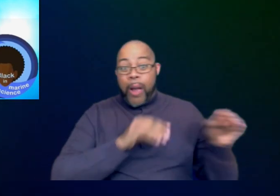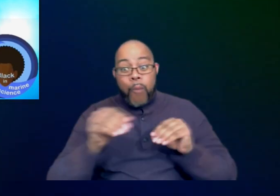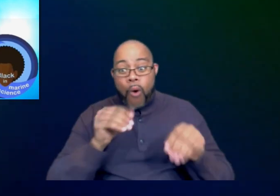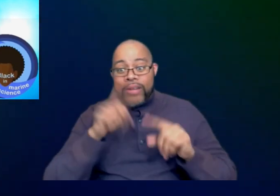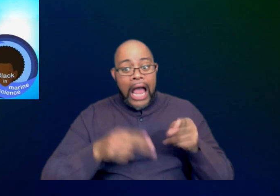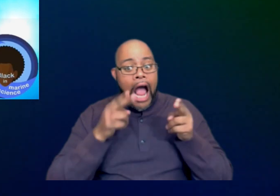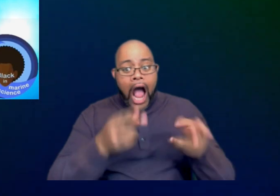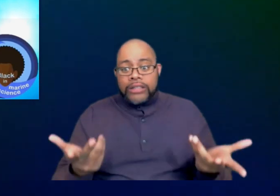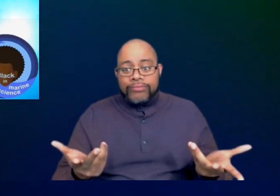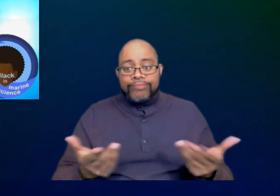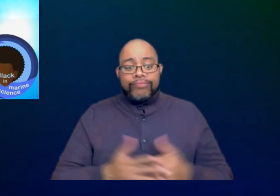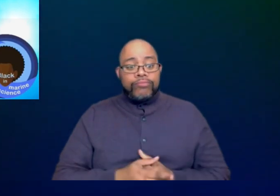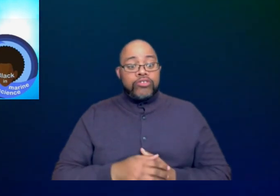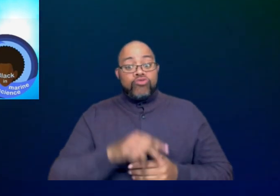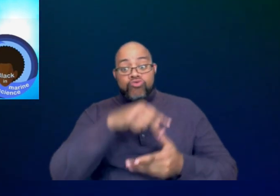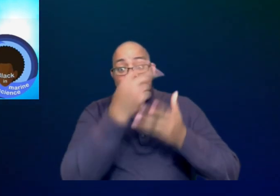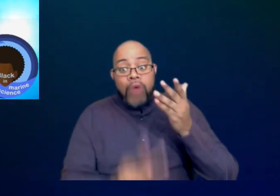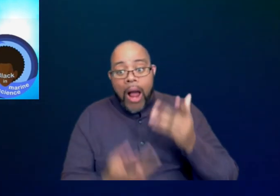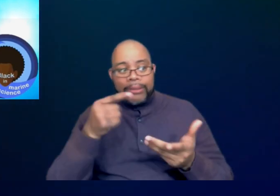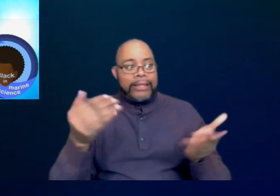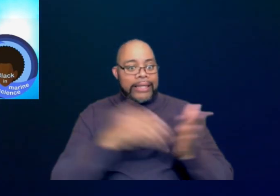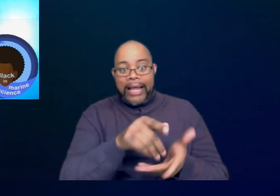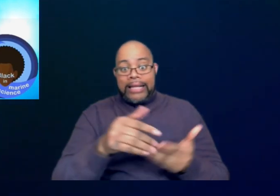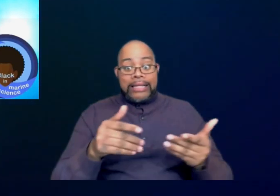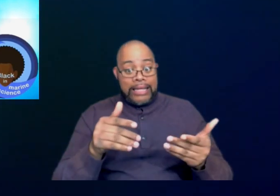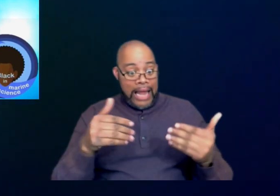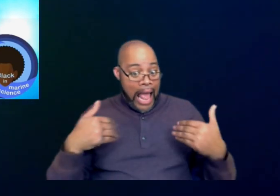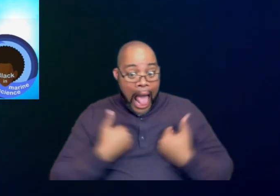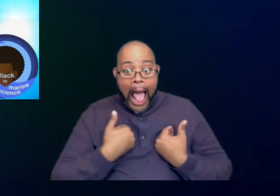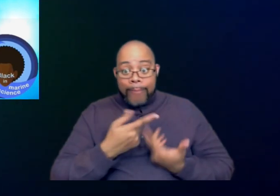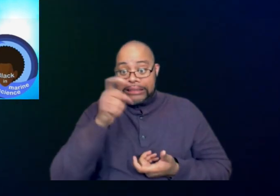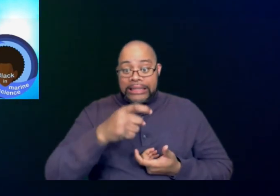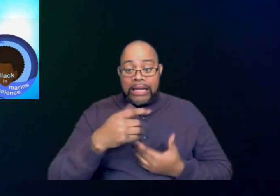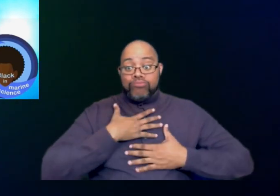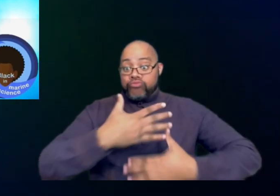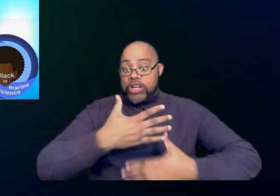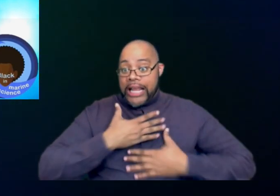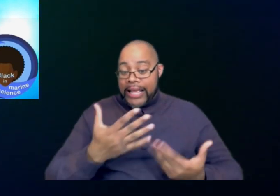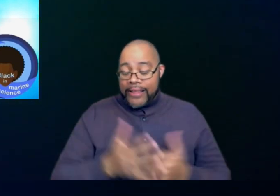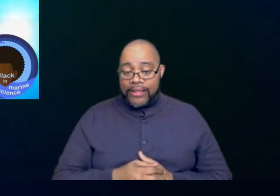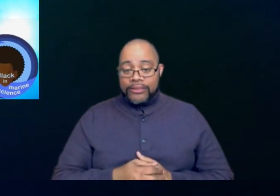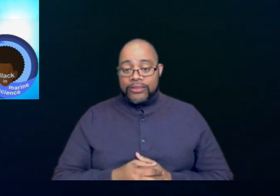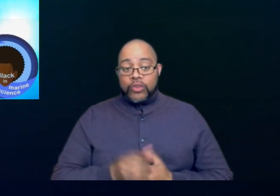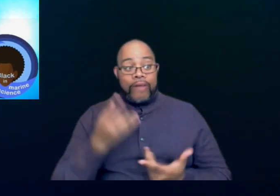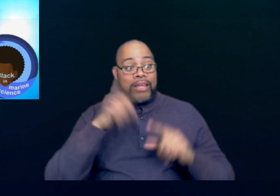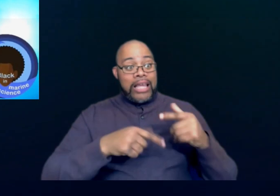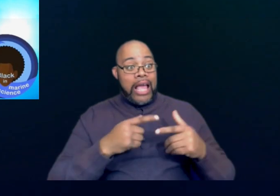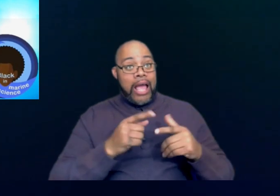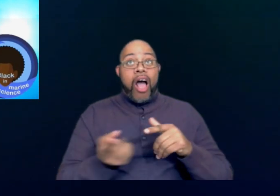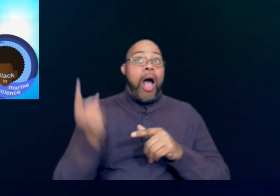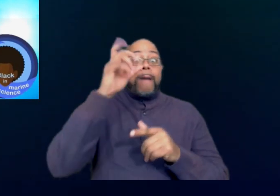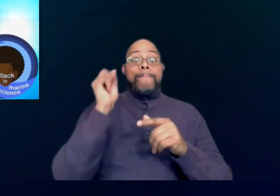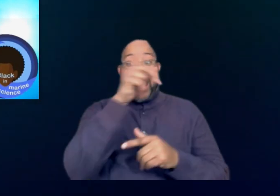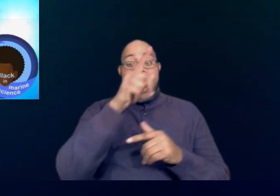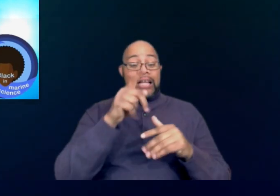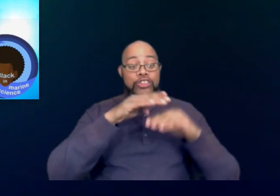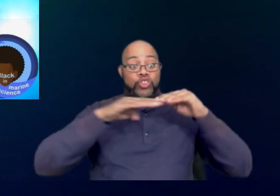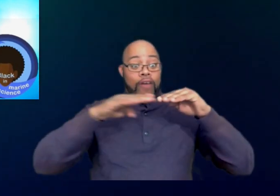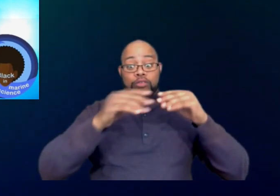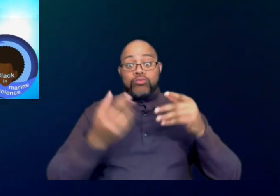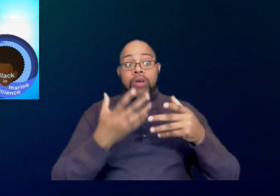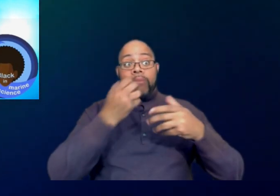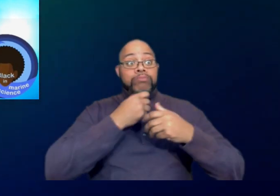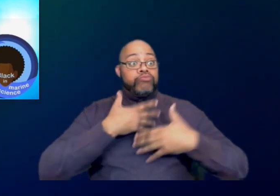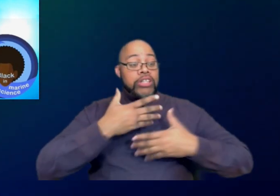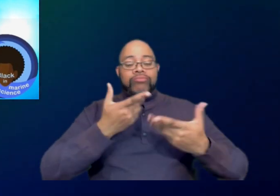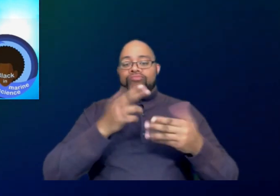can't move, they can't hunt. Drowning because once again, these are marine mammals that need air to breathe. So if they cannot make it back up to the